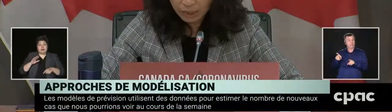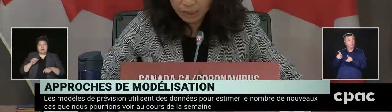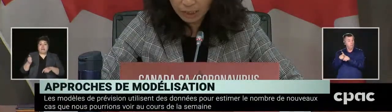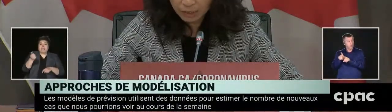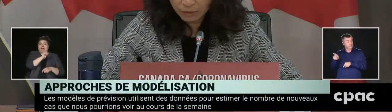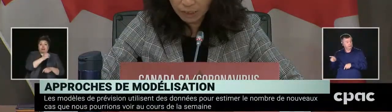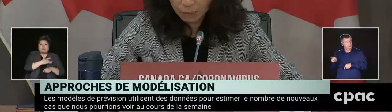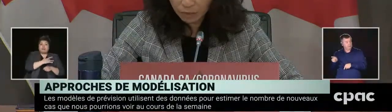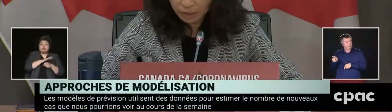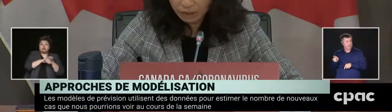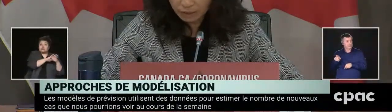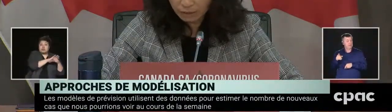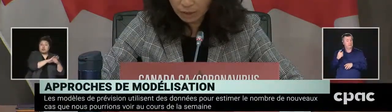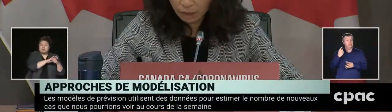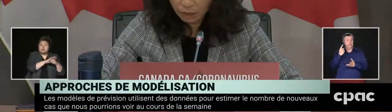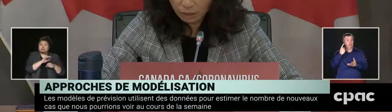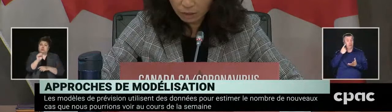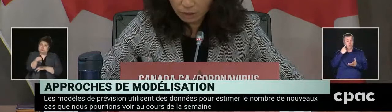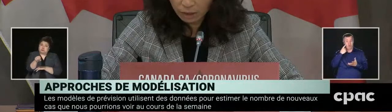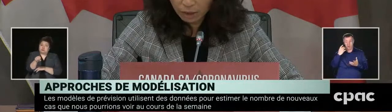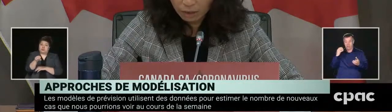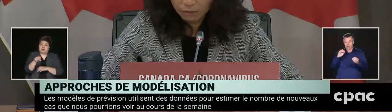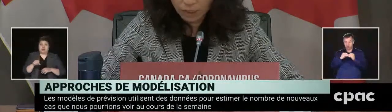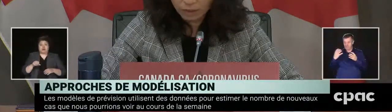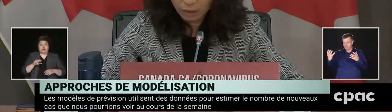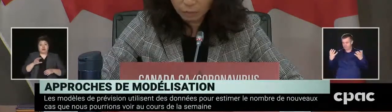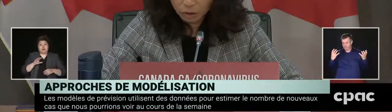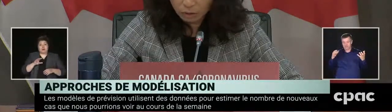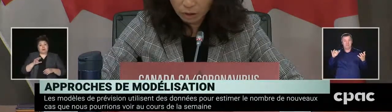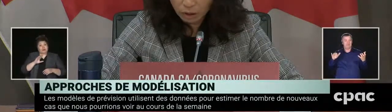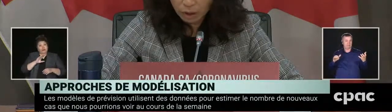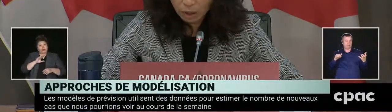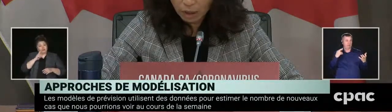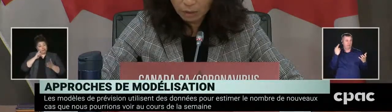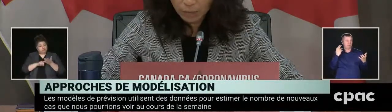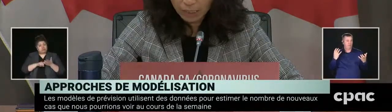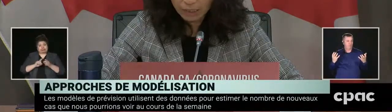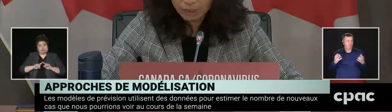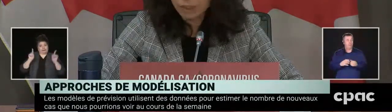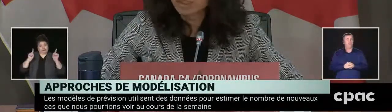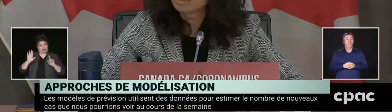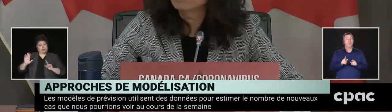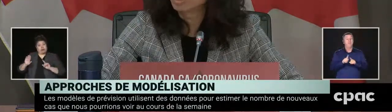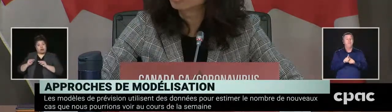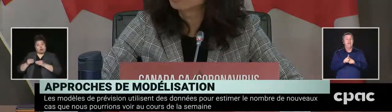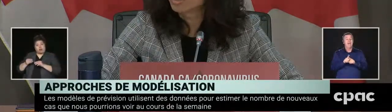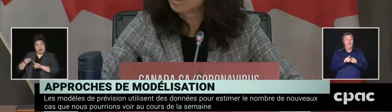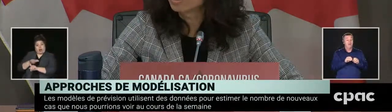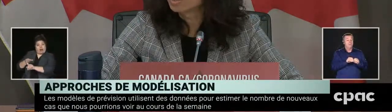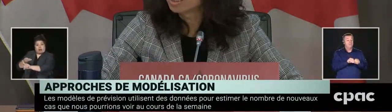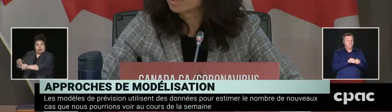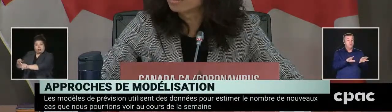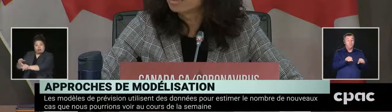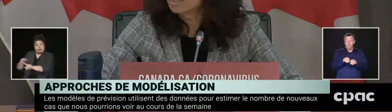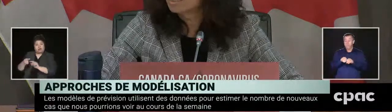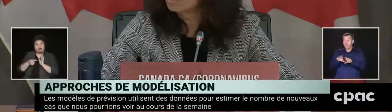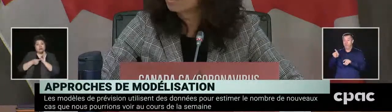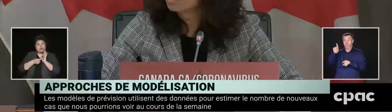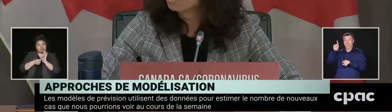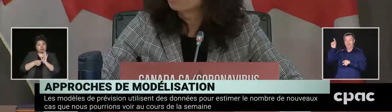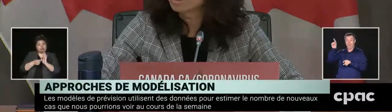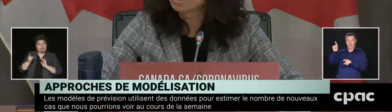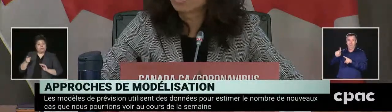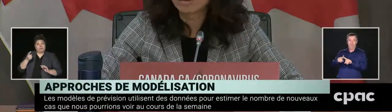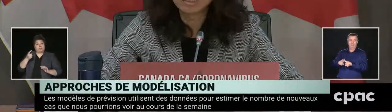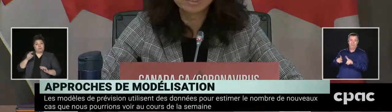are experiencing a different outbreak to others. For example, they experienced the March break earlier